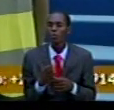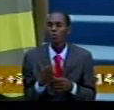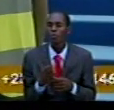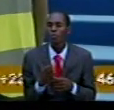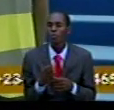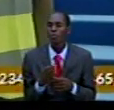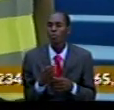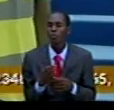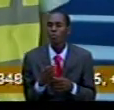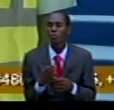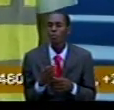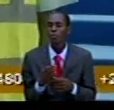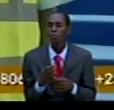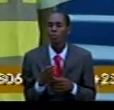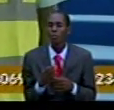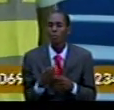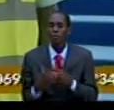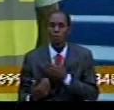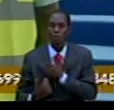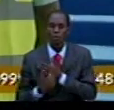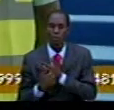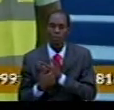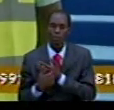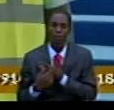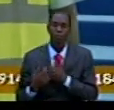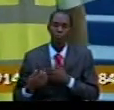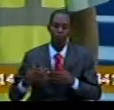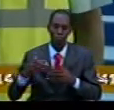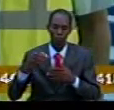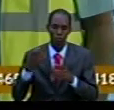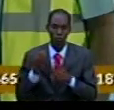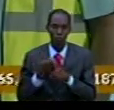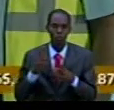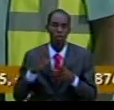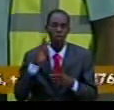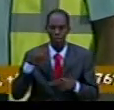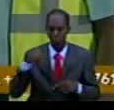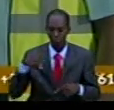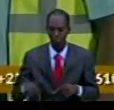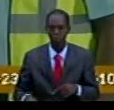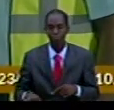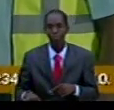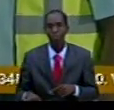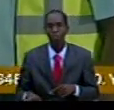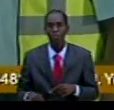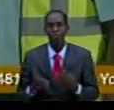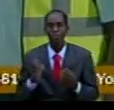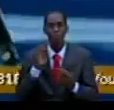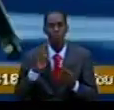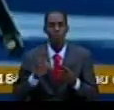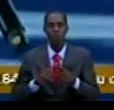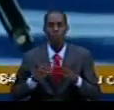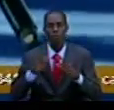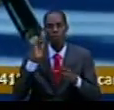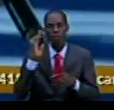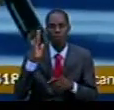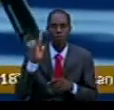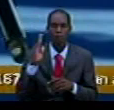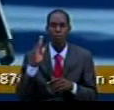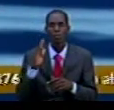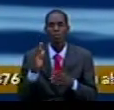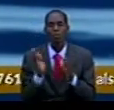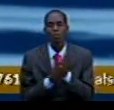of the buttock down to the leg. She wants to testify of what God has done. Praise the